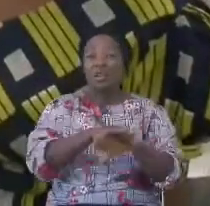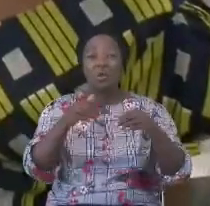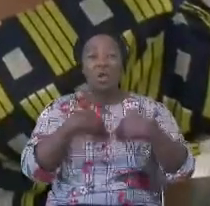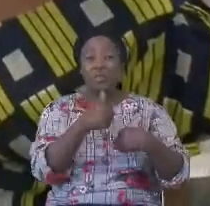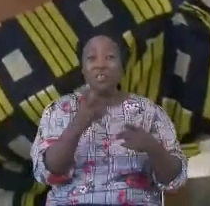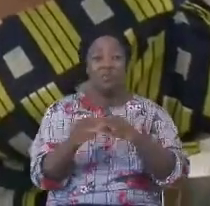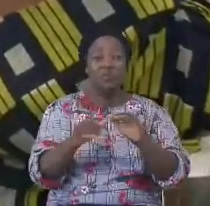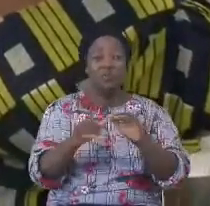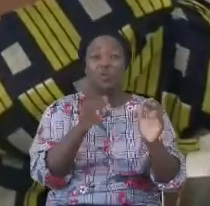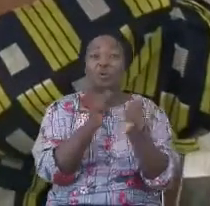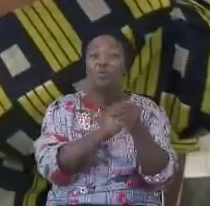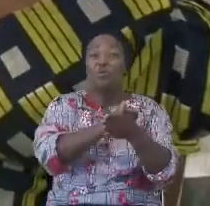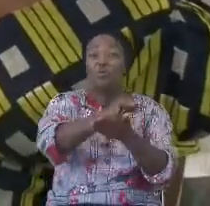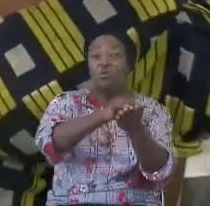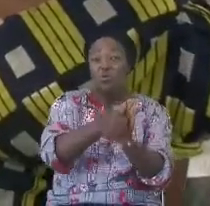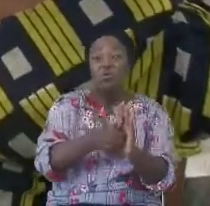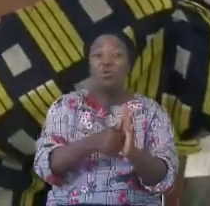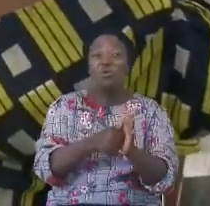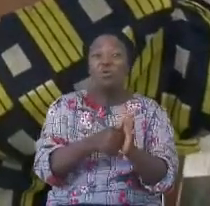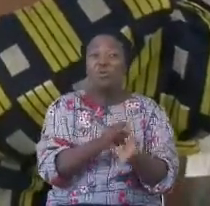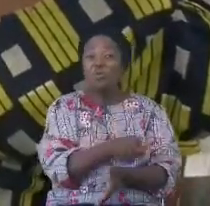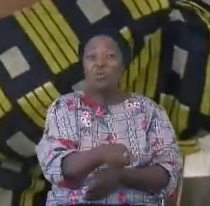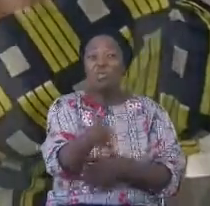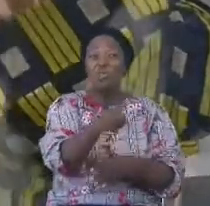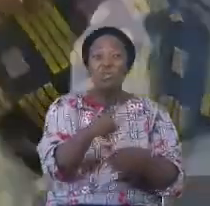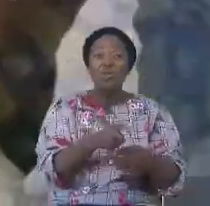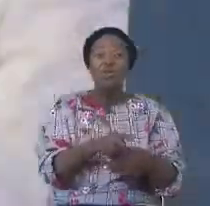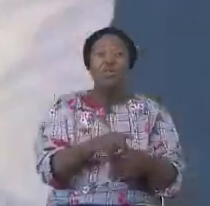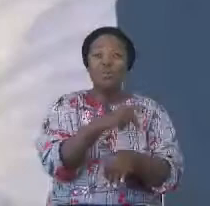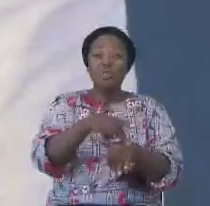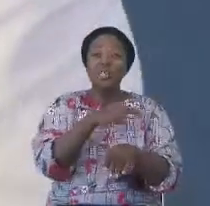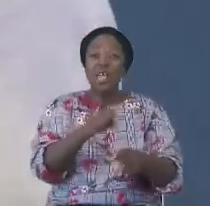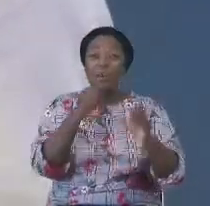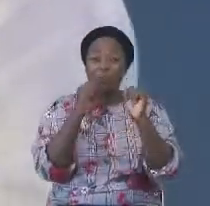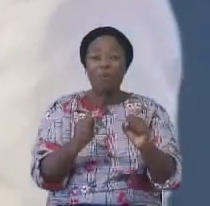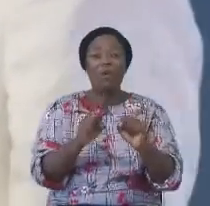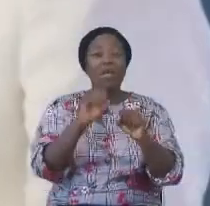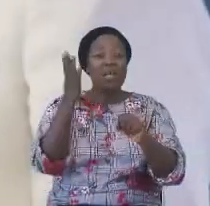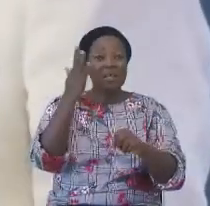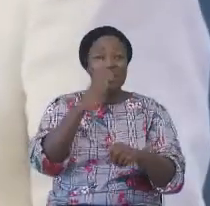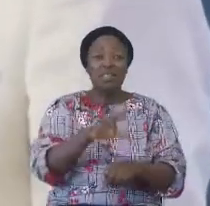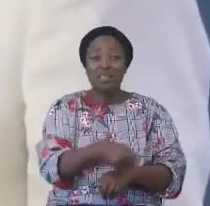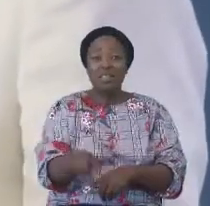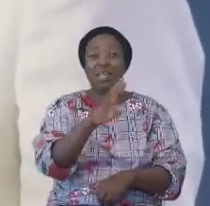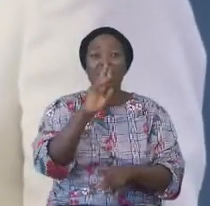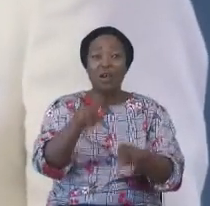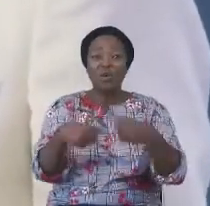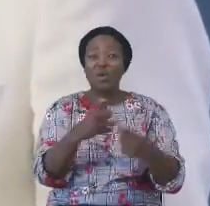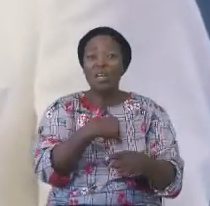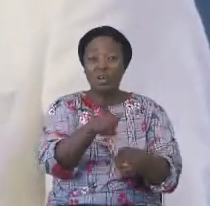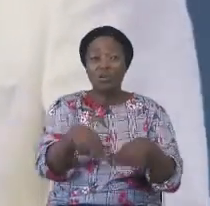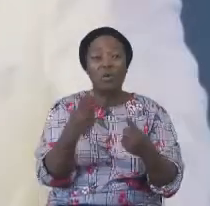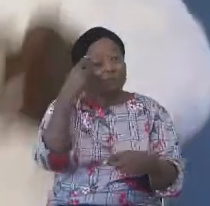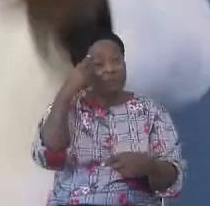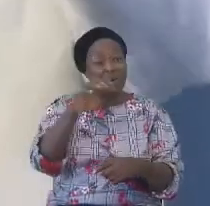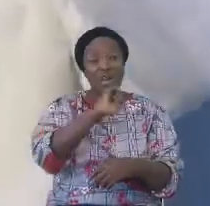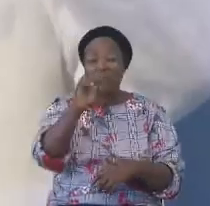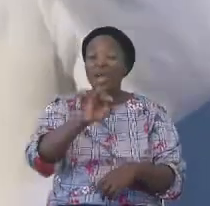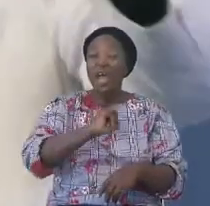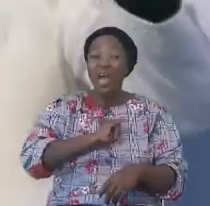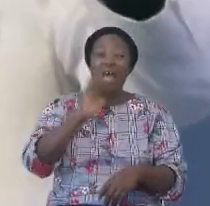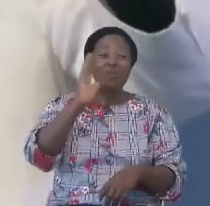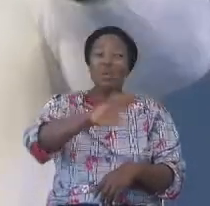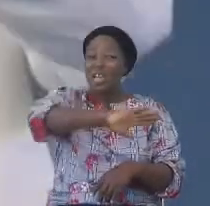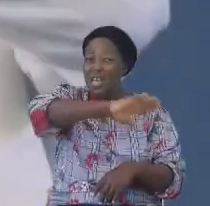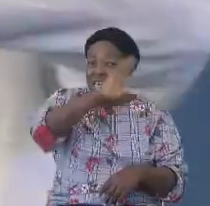don't have anything to do with weakness. I don't have anything to do with those principalities and powers. They